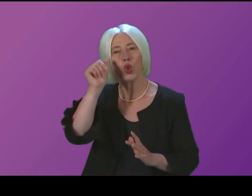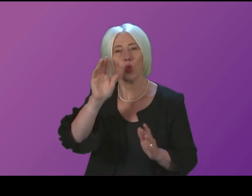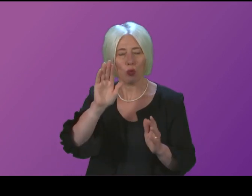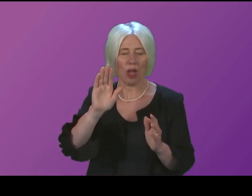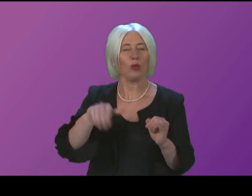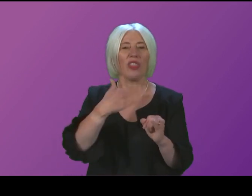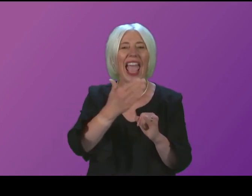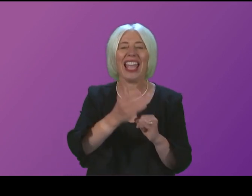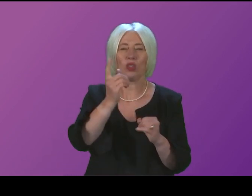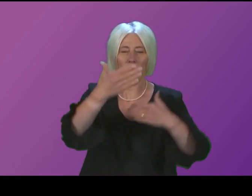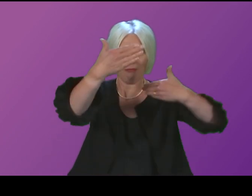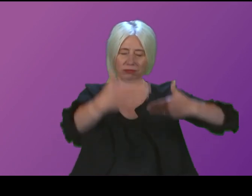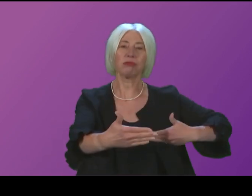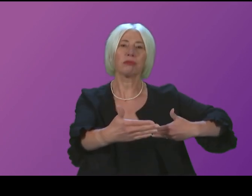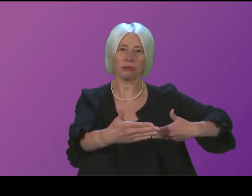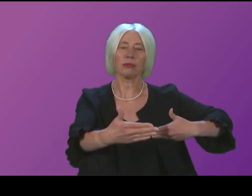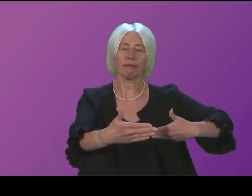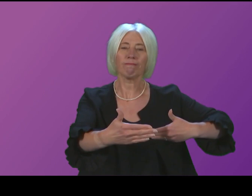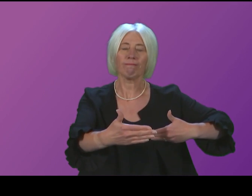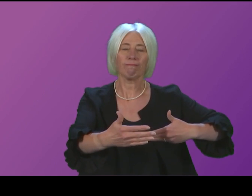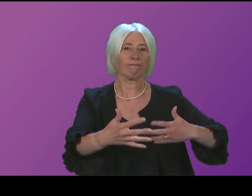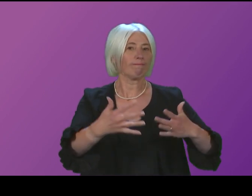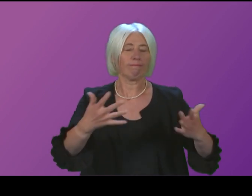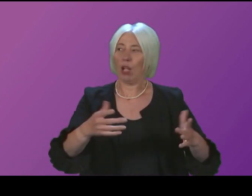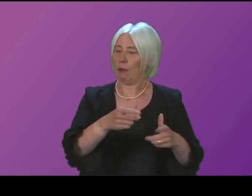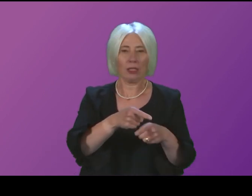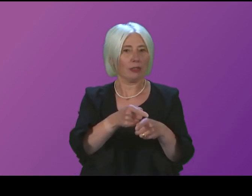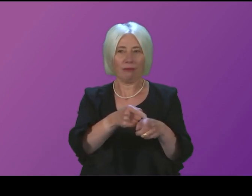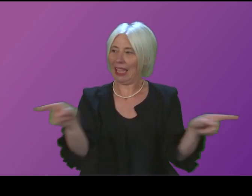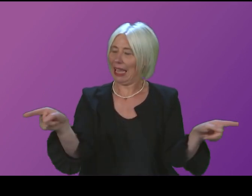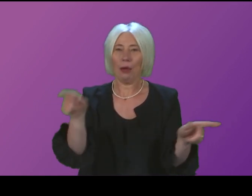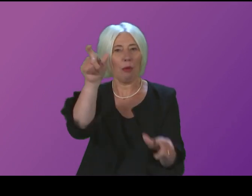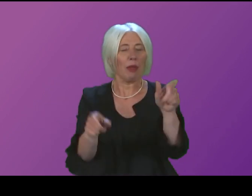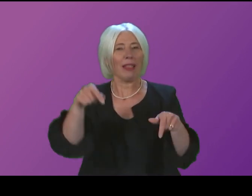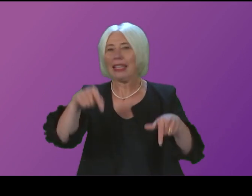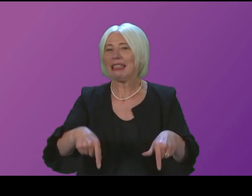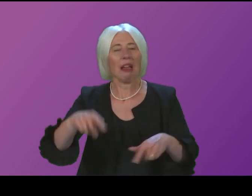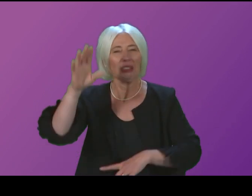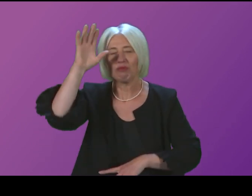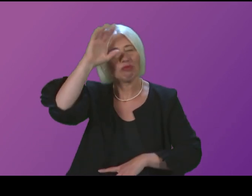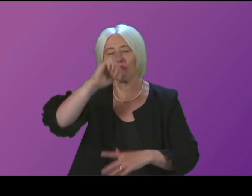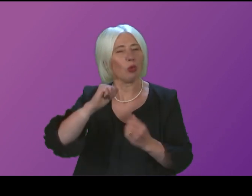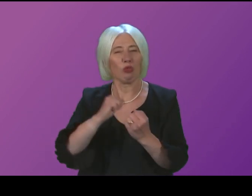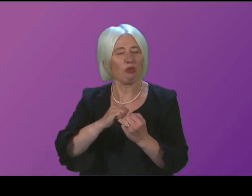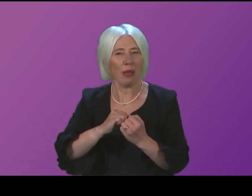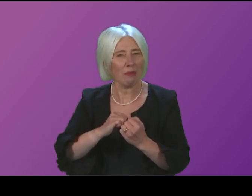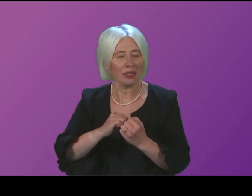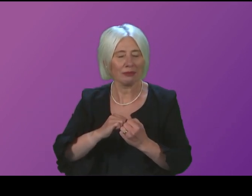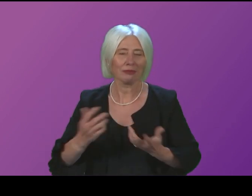epoch, the beginning of which stretches beyond the memory of any individual whom I am now